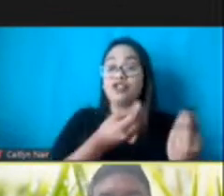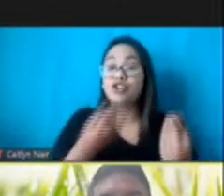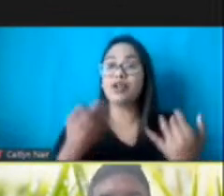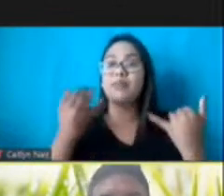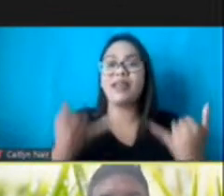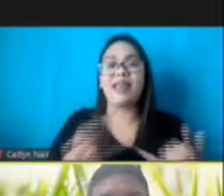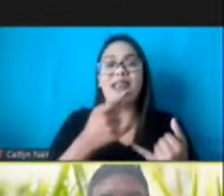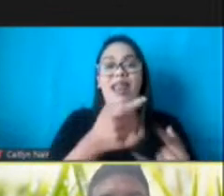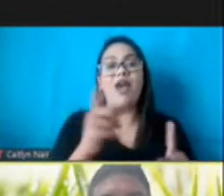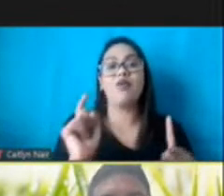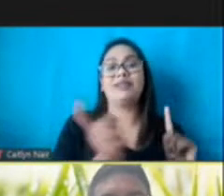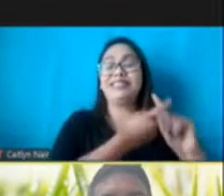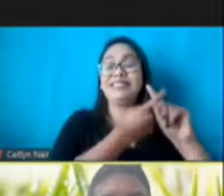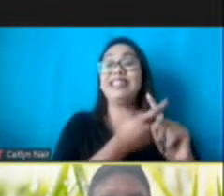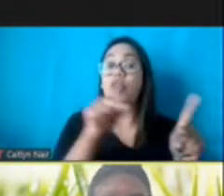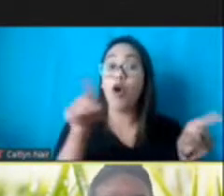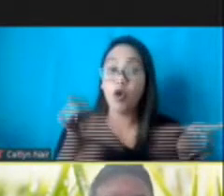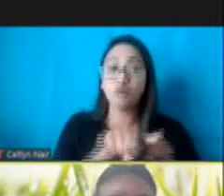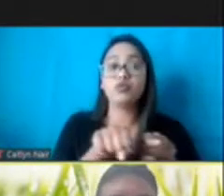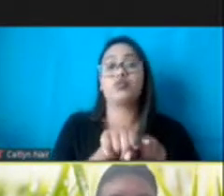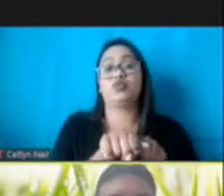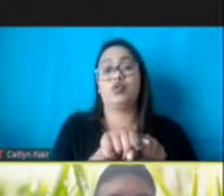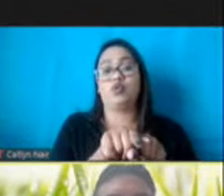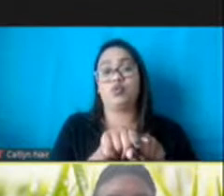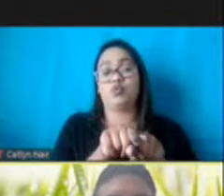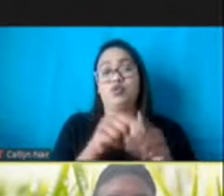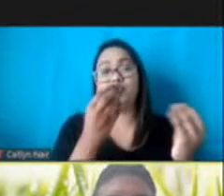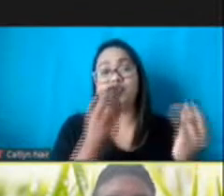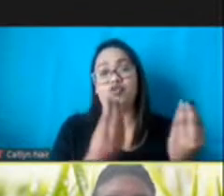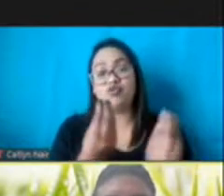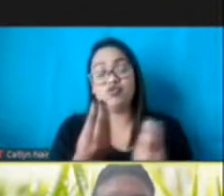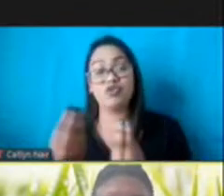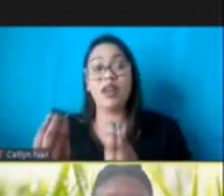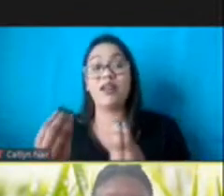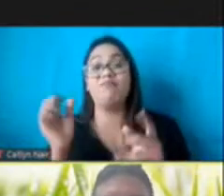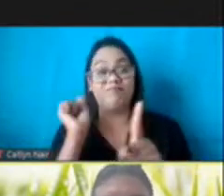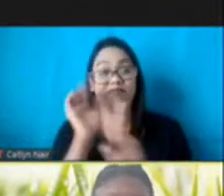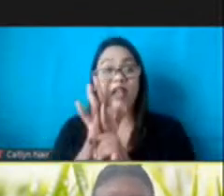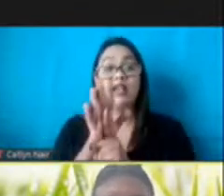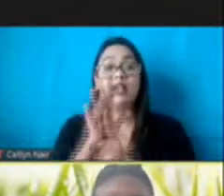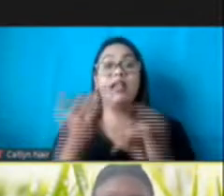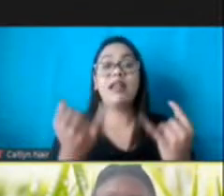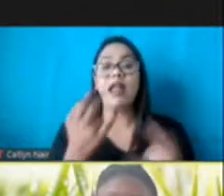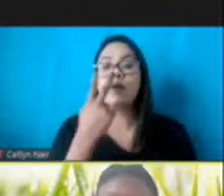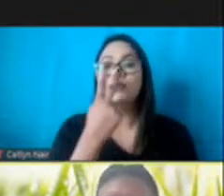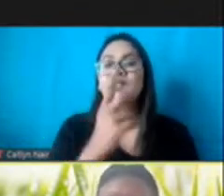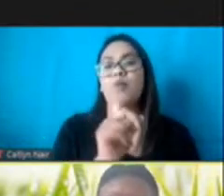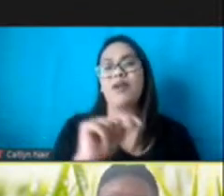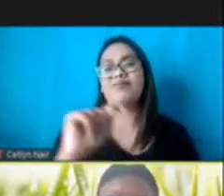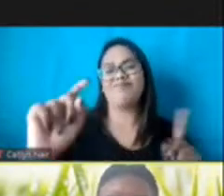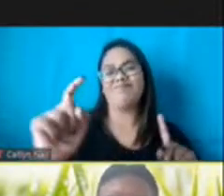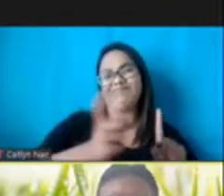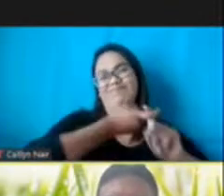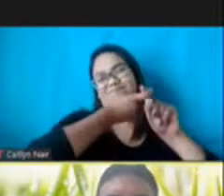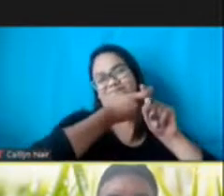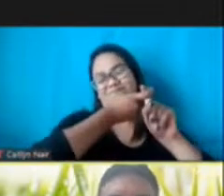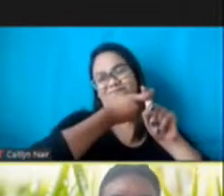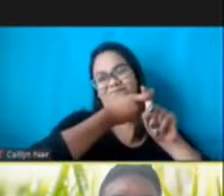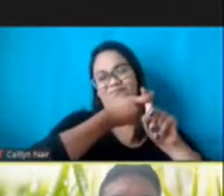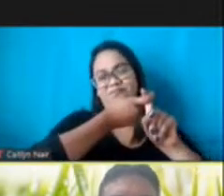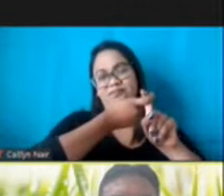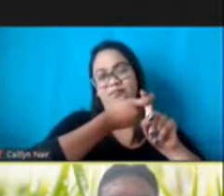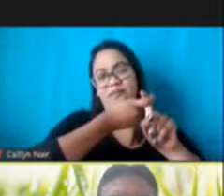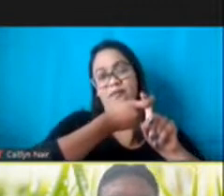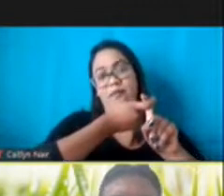trauma significantly. So what are we largely looking at? Well, we're looking at crashes. I think it's very important to get